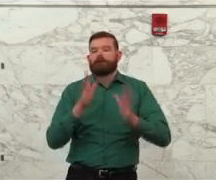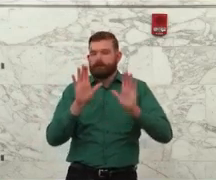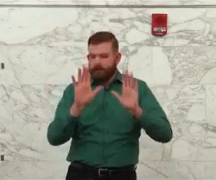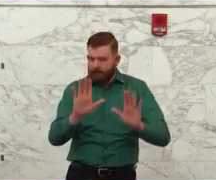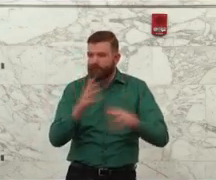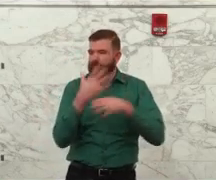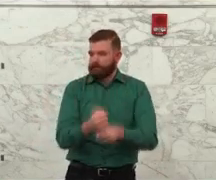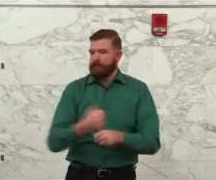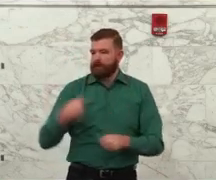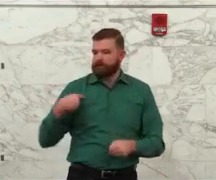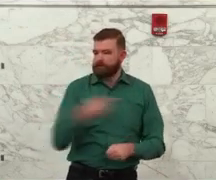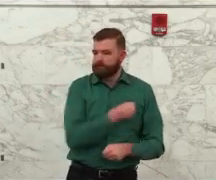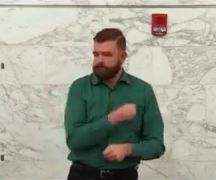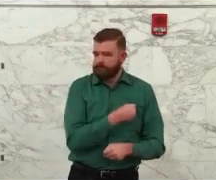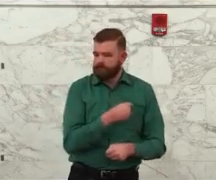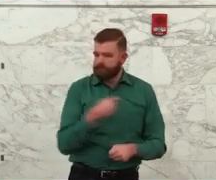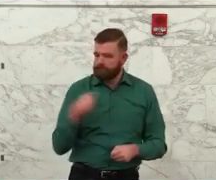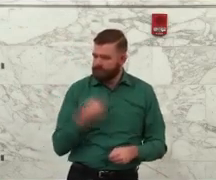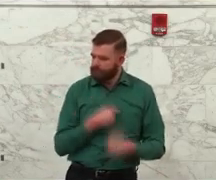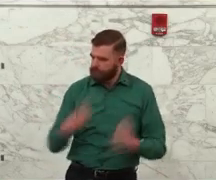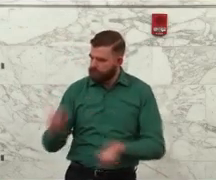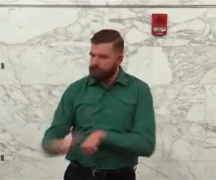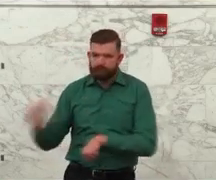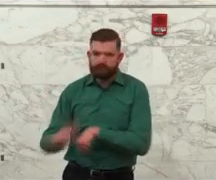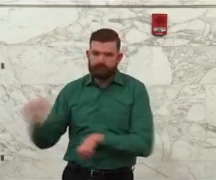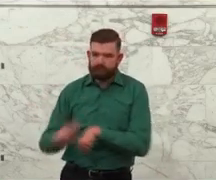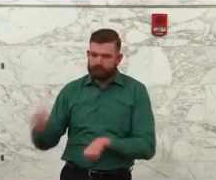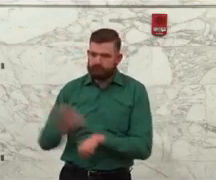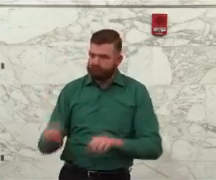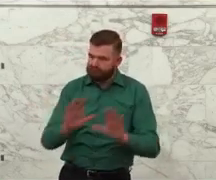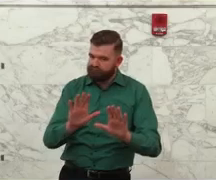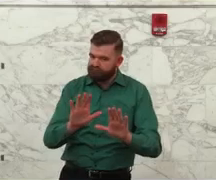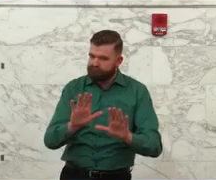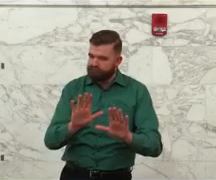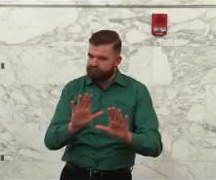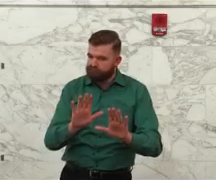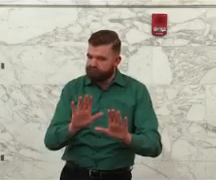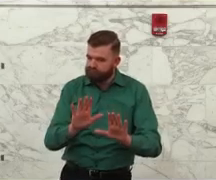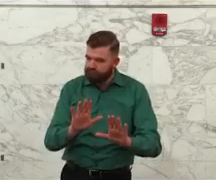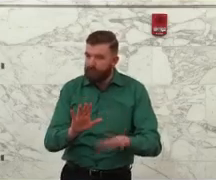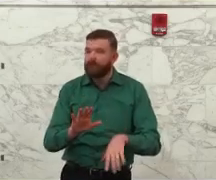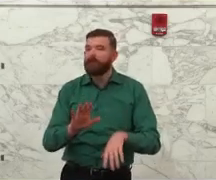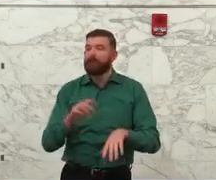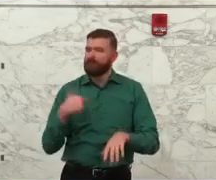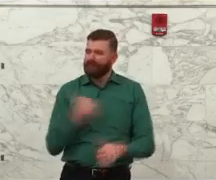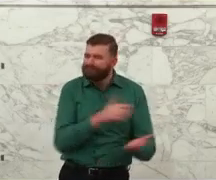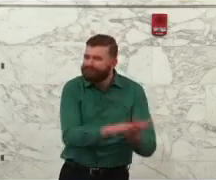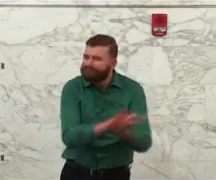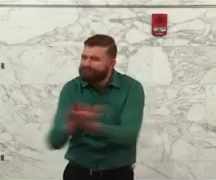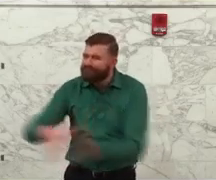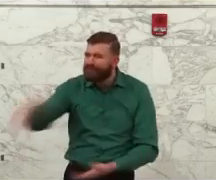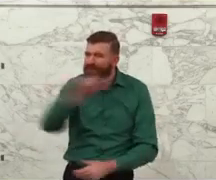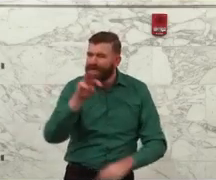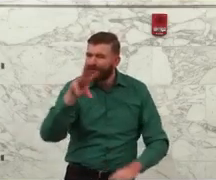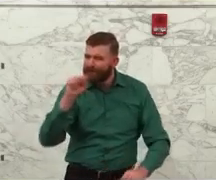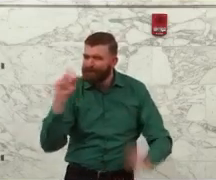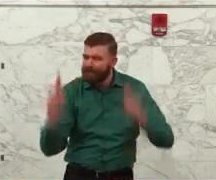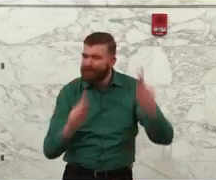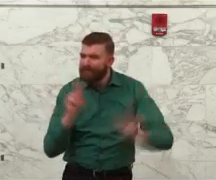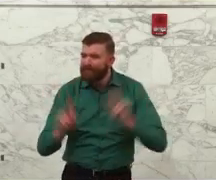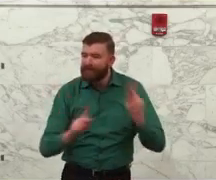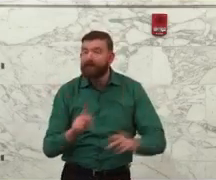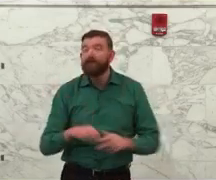it. We don't have to say that, but we mean it. We just have to deal with the reality of manpower, the ability to turn things